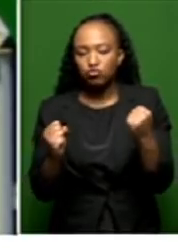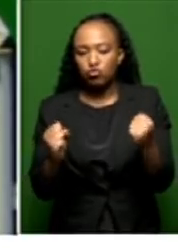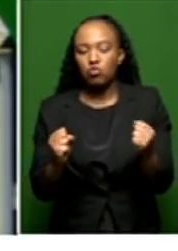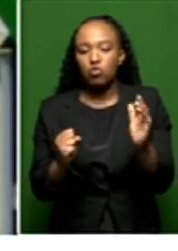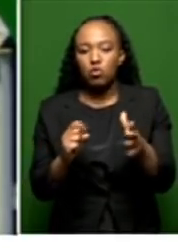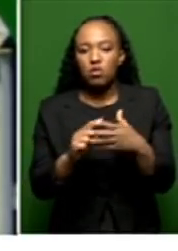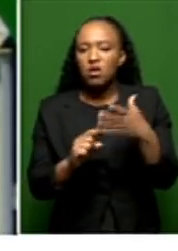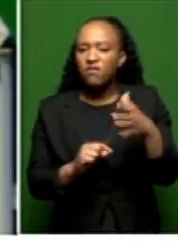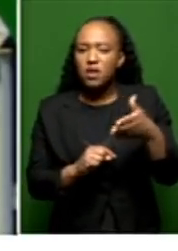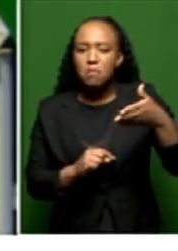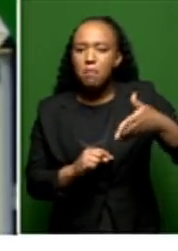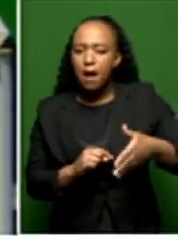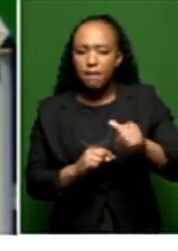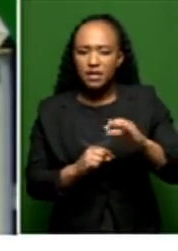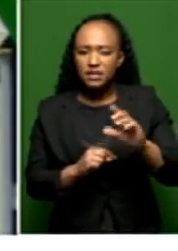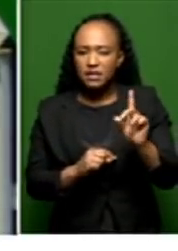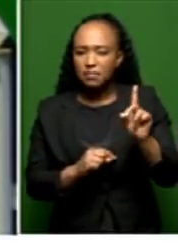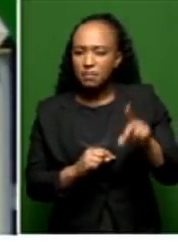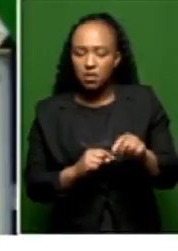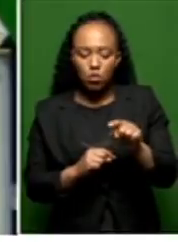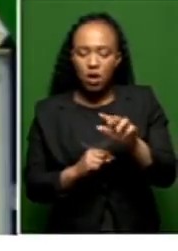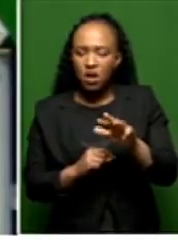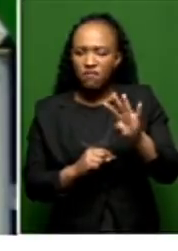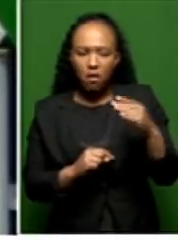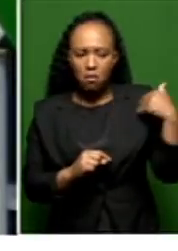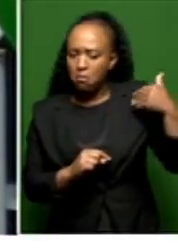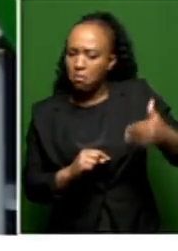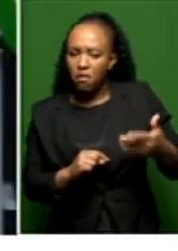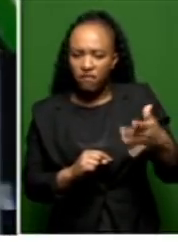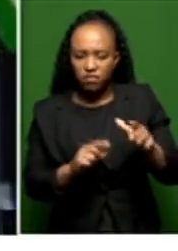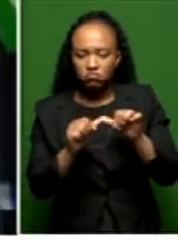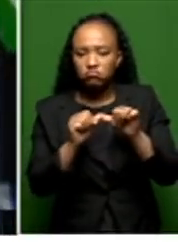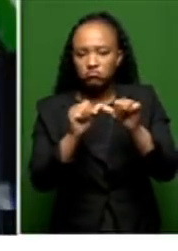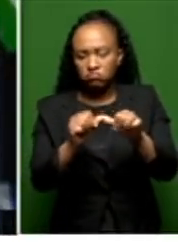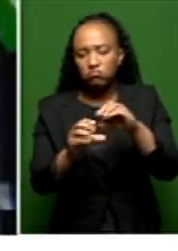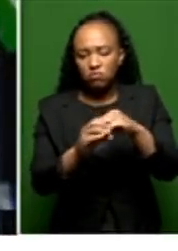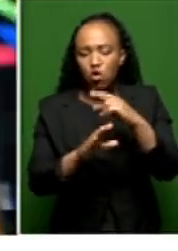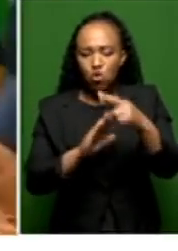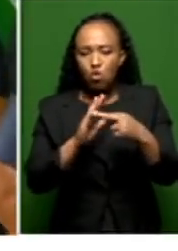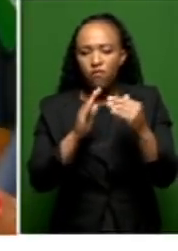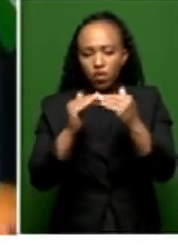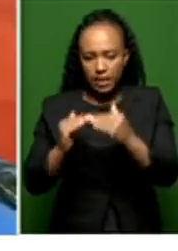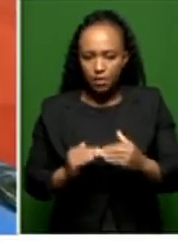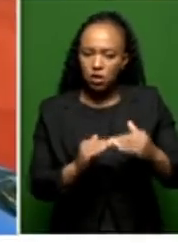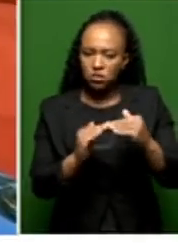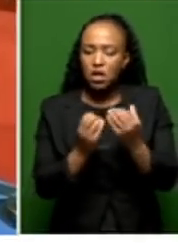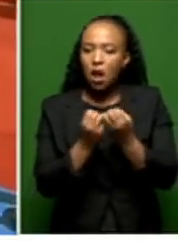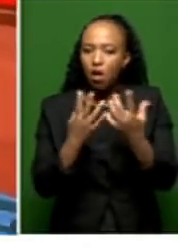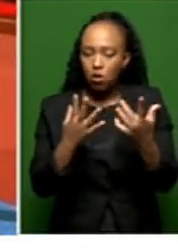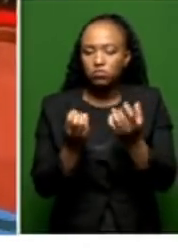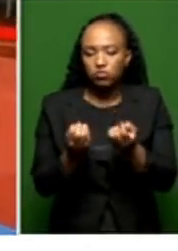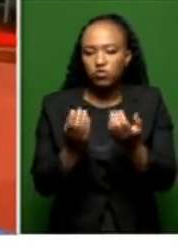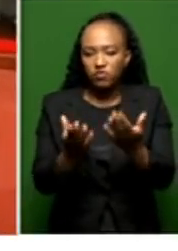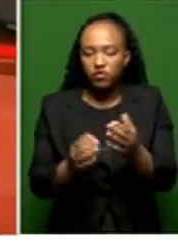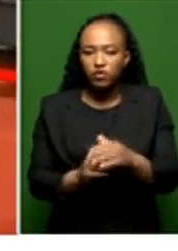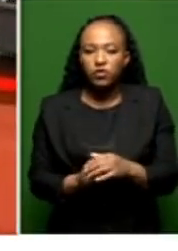been around since 1994, will continue to play a pivotal role in the democracy of this country. We still have a lot more to offer. Thank you so much. That was